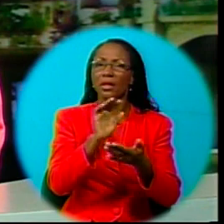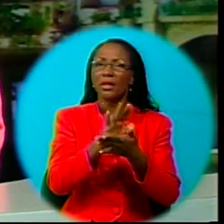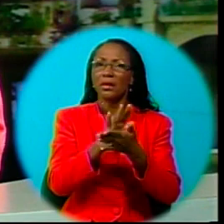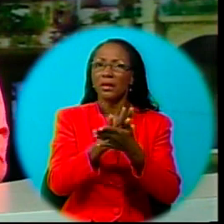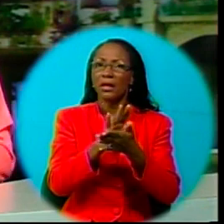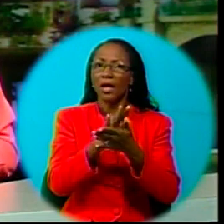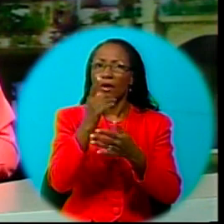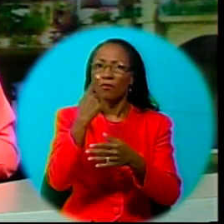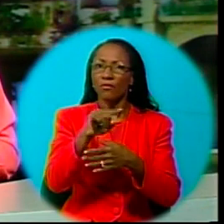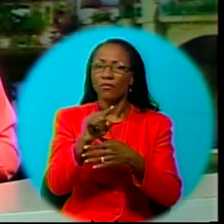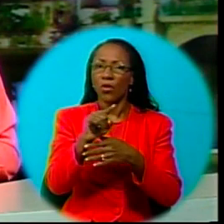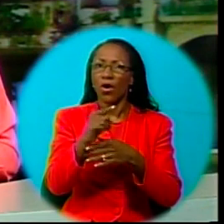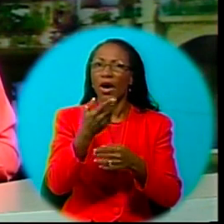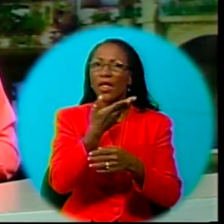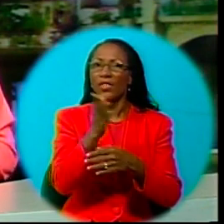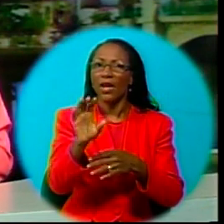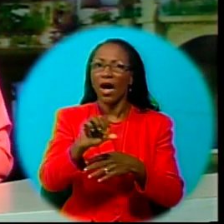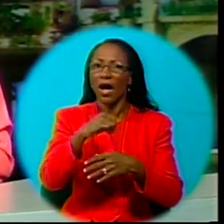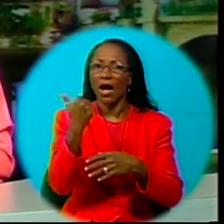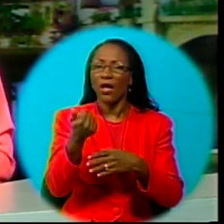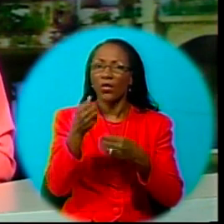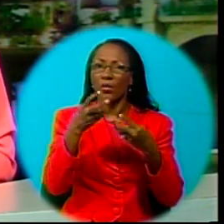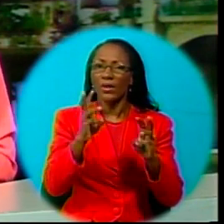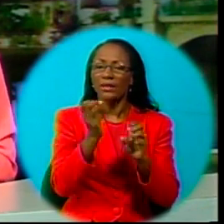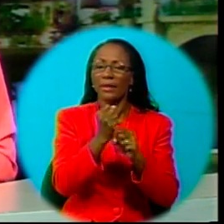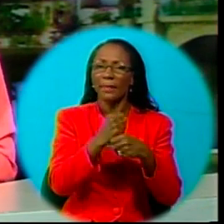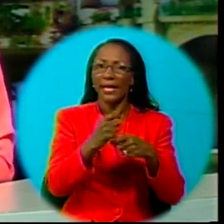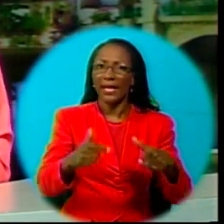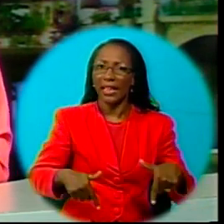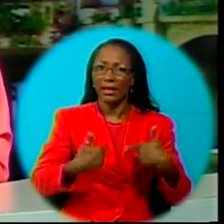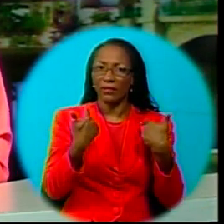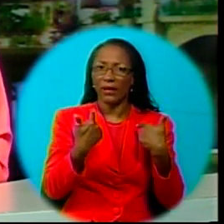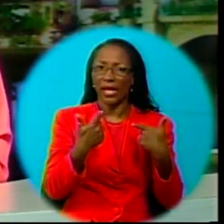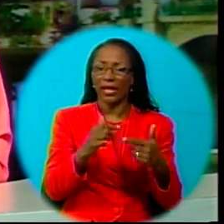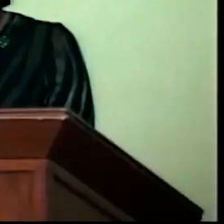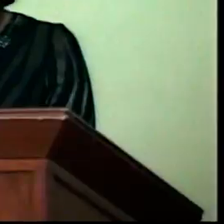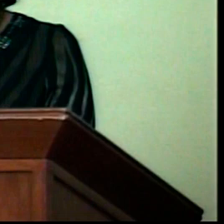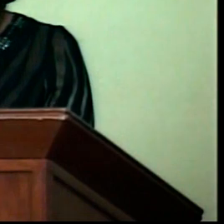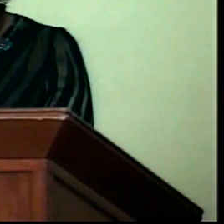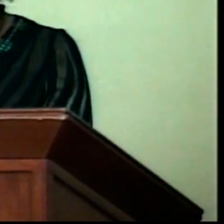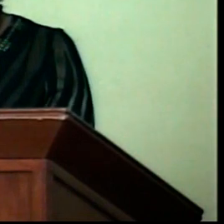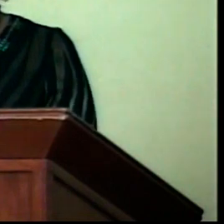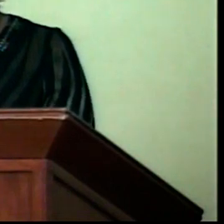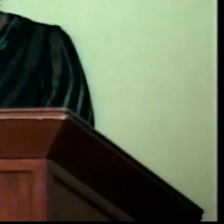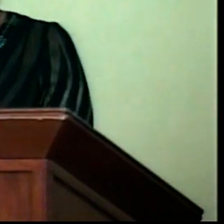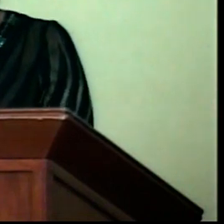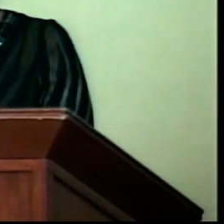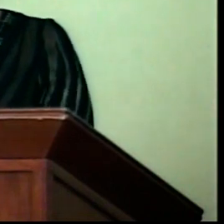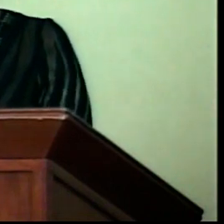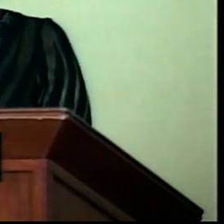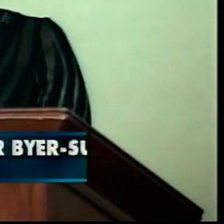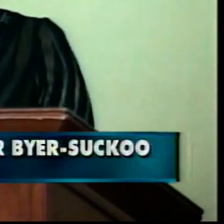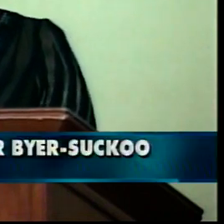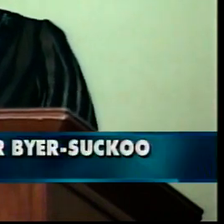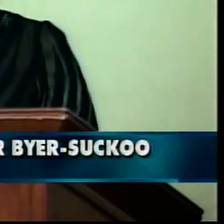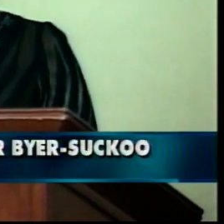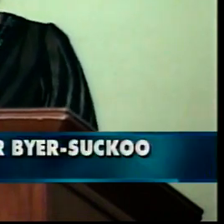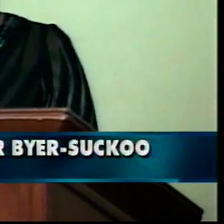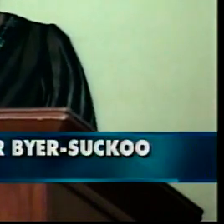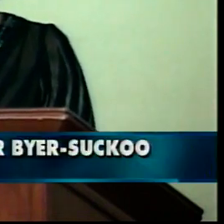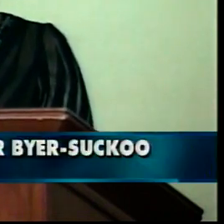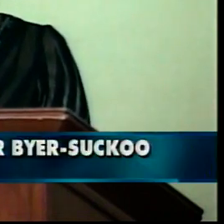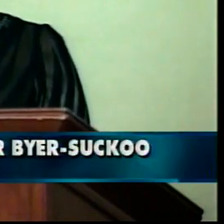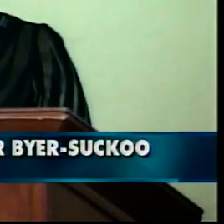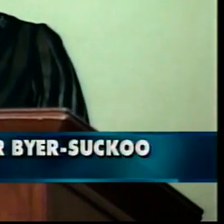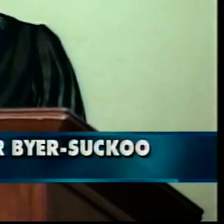these that show there are other ways to make a living. This project, to my mind, is an